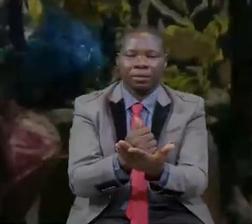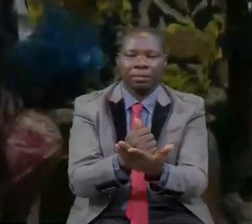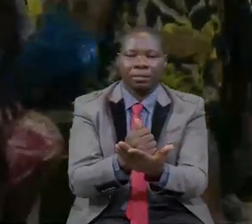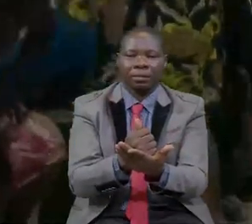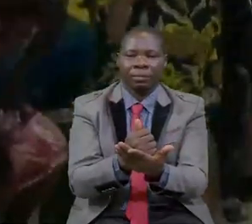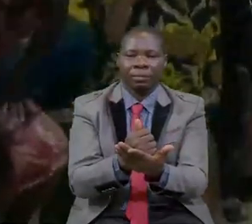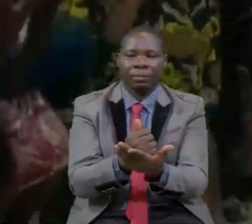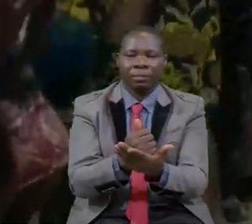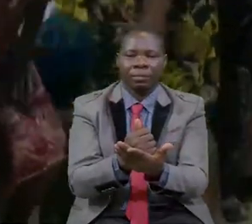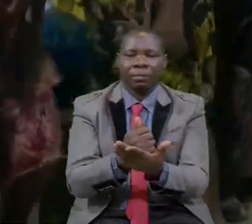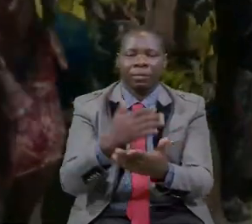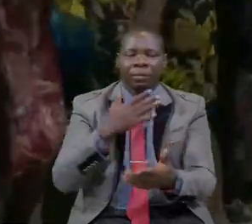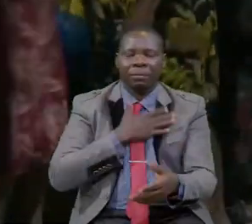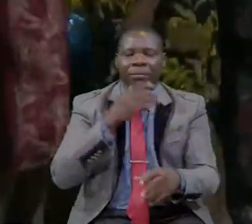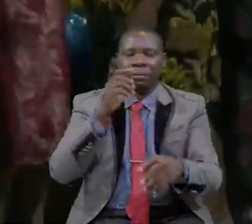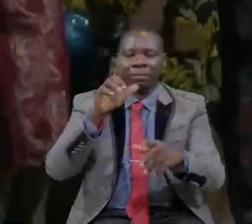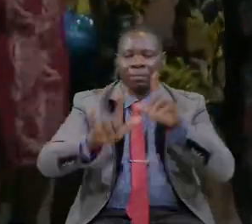My time has come.